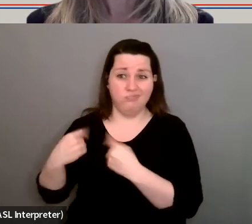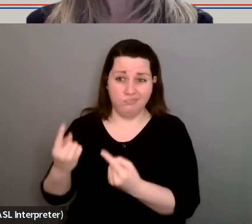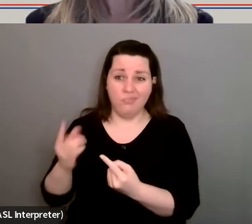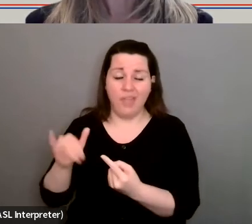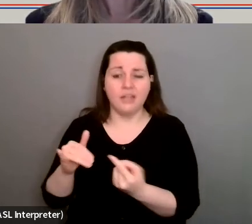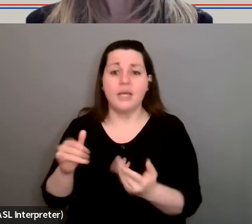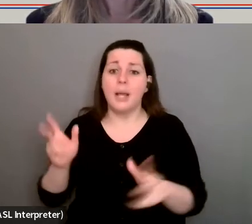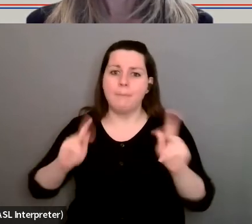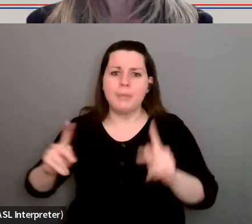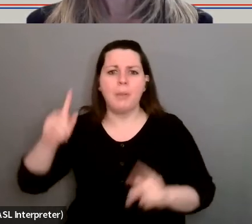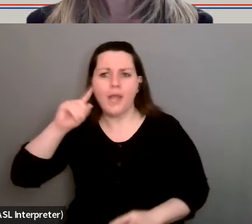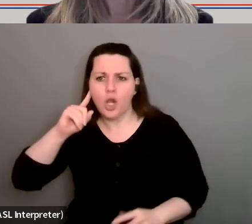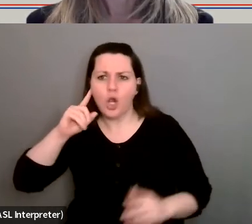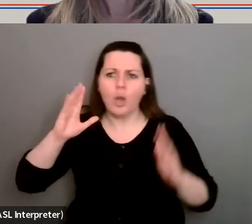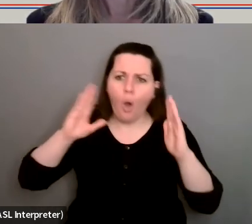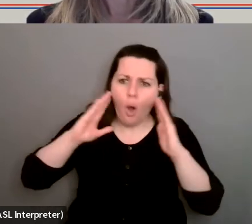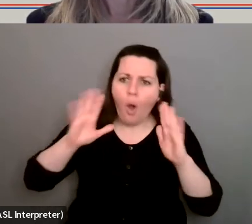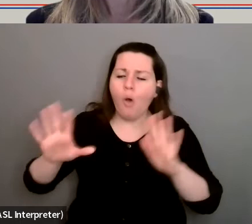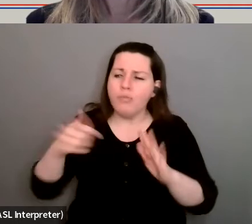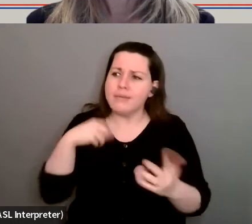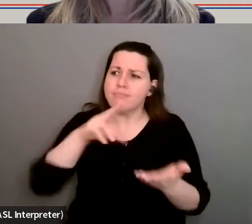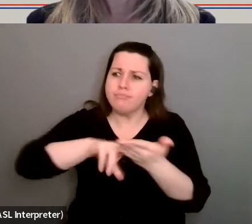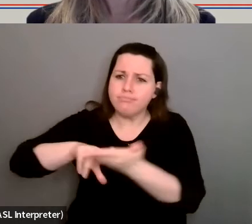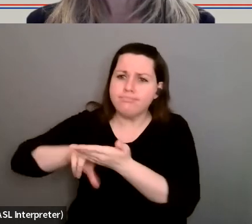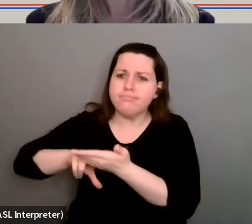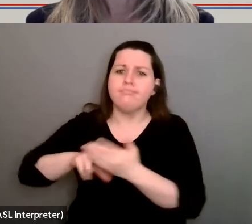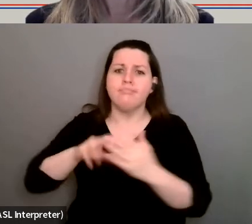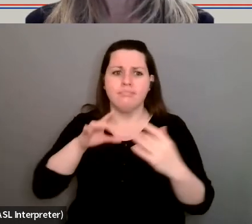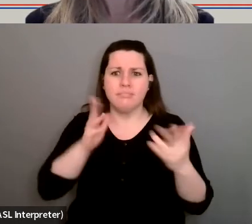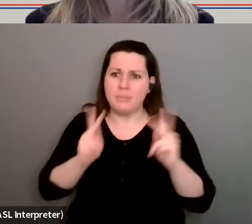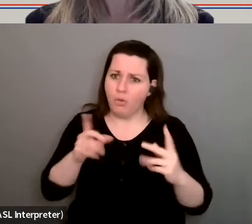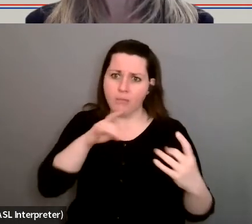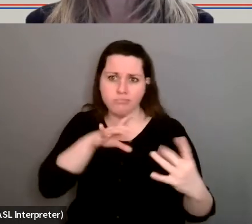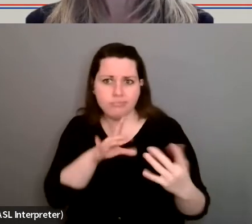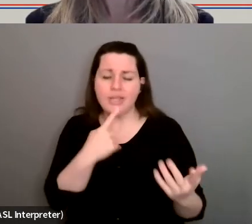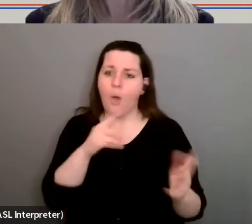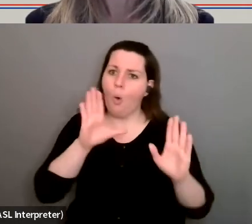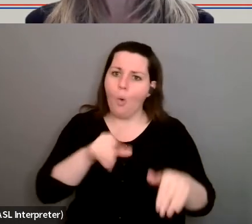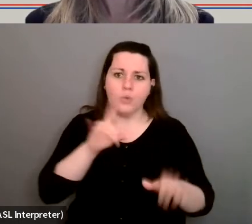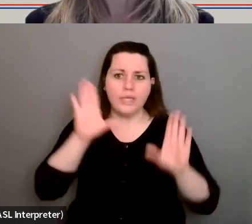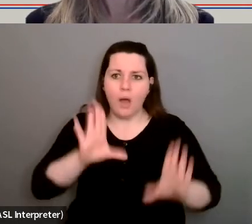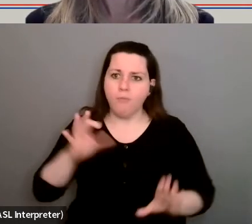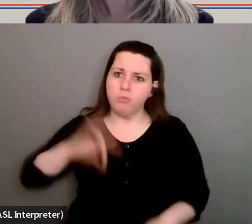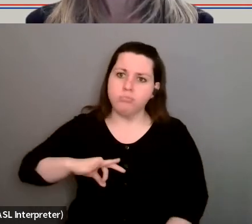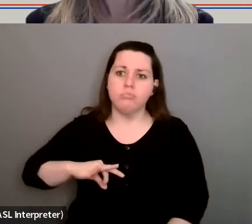about it, the more they're signing up, the more feedback we get about how it's helpful. As a matter of fact, we now